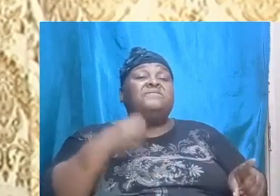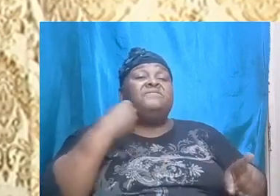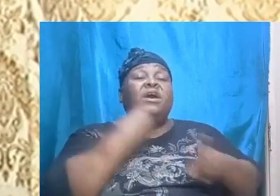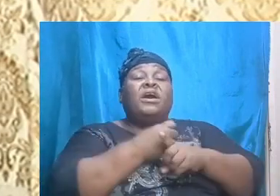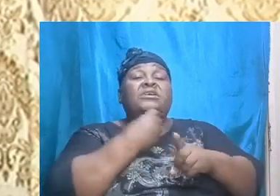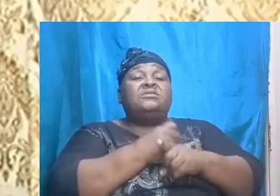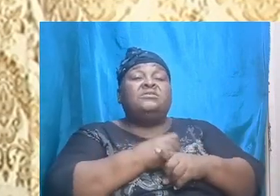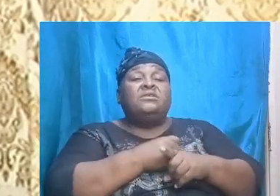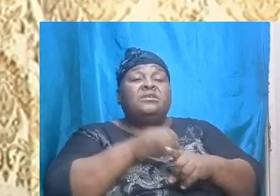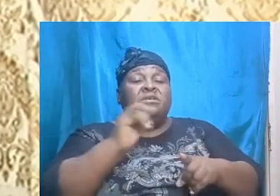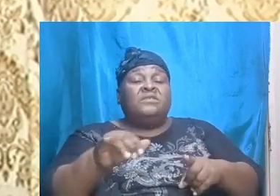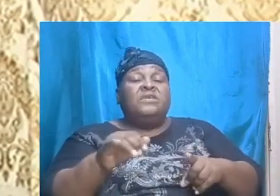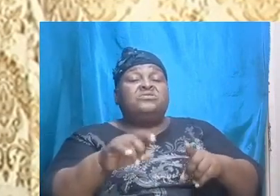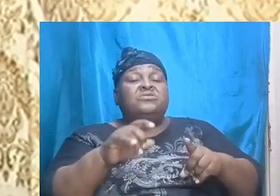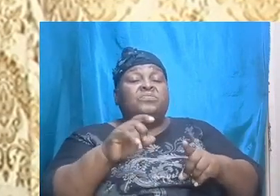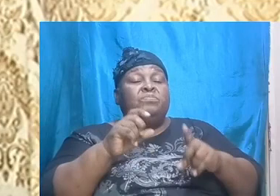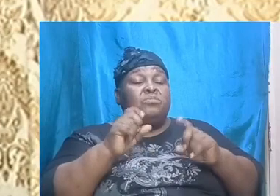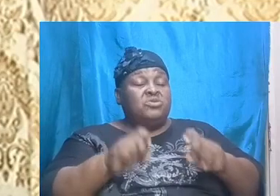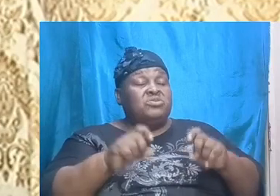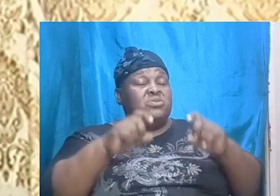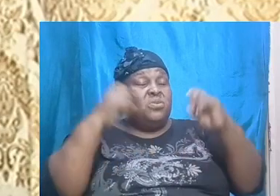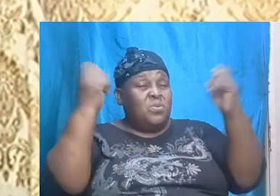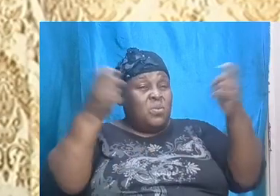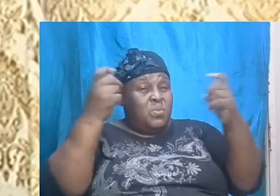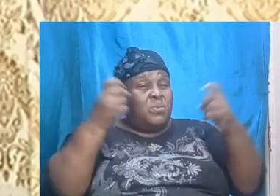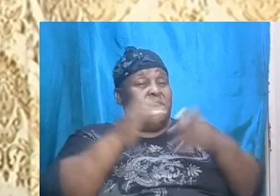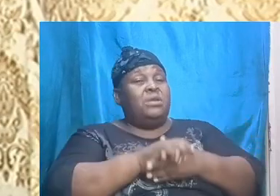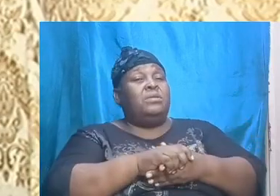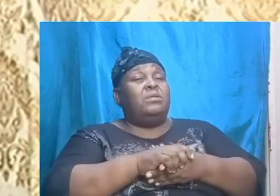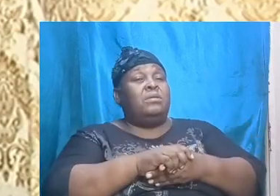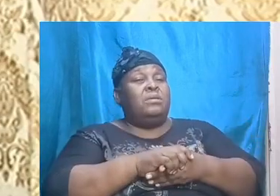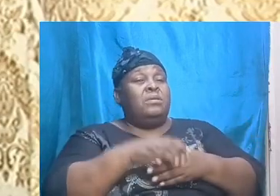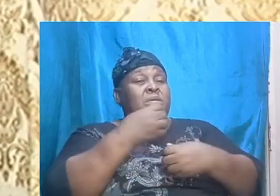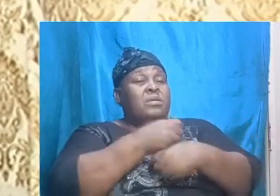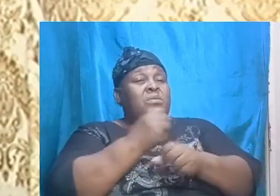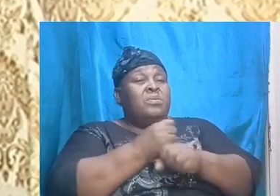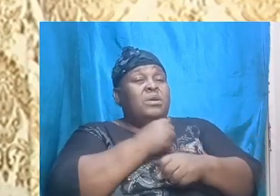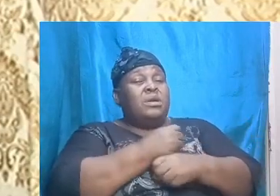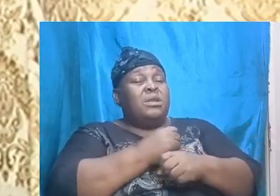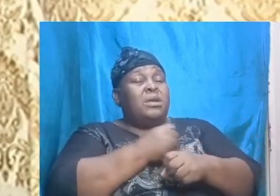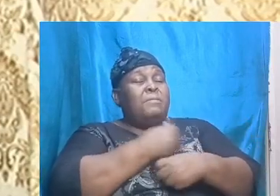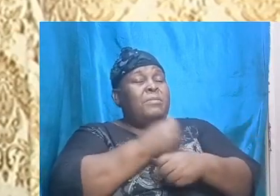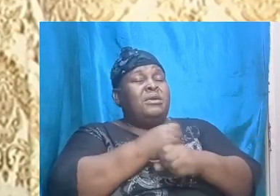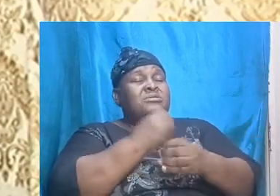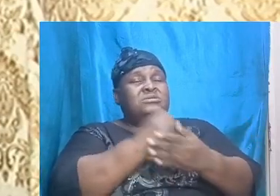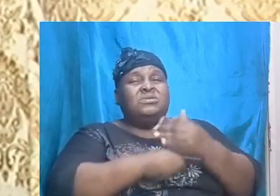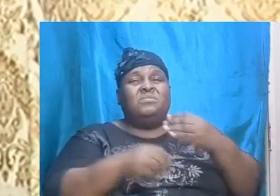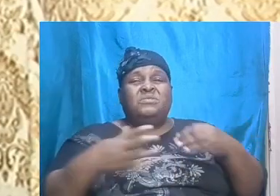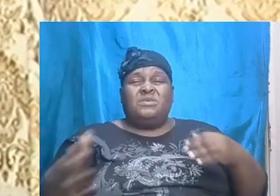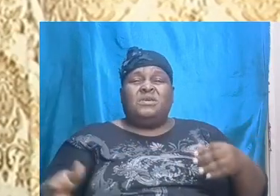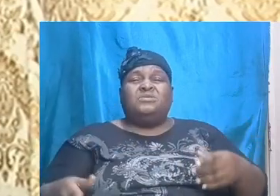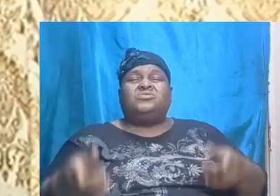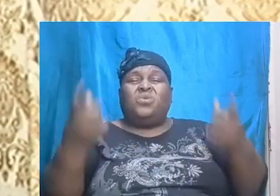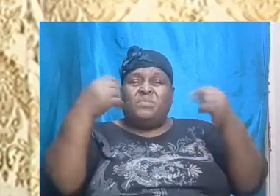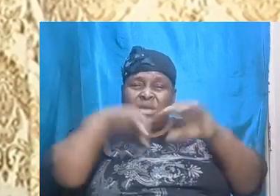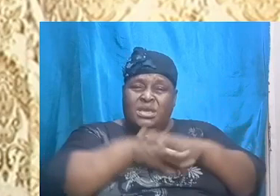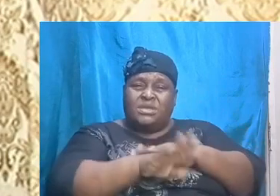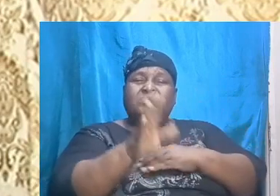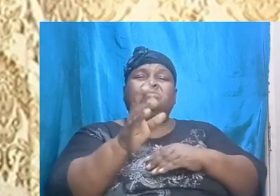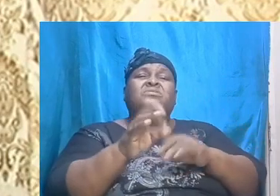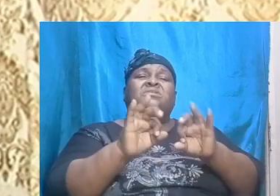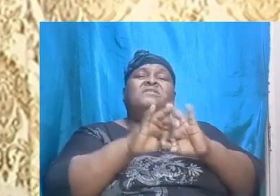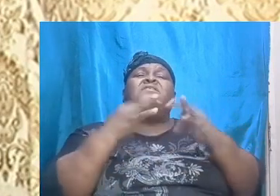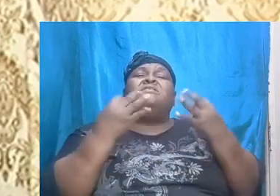a similar way, brethren, whenever we allow some things to come into the body, amen, and allow some things to enter it, it means that we are